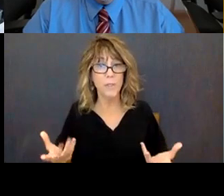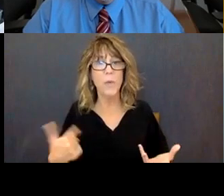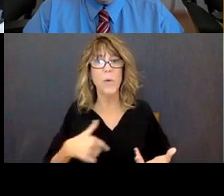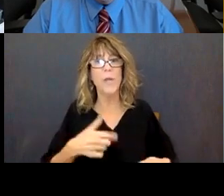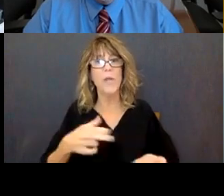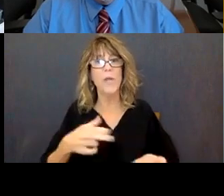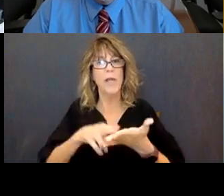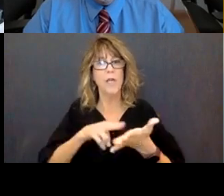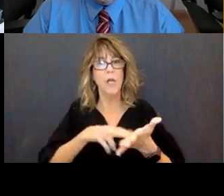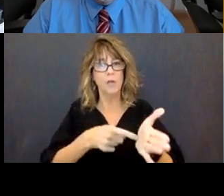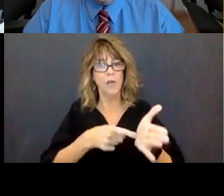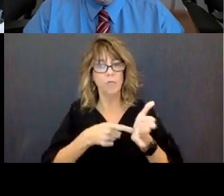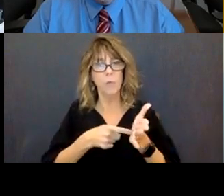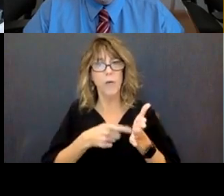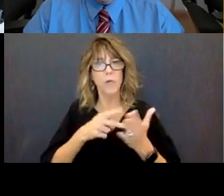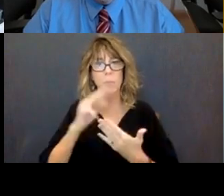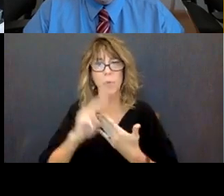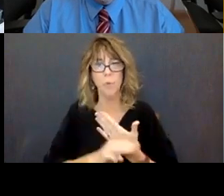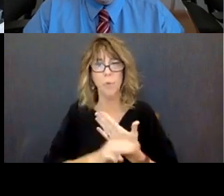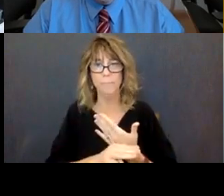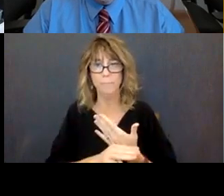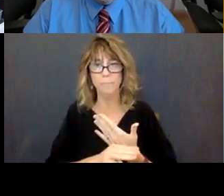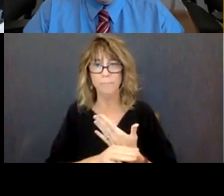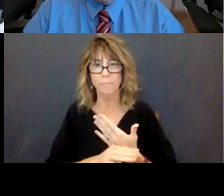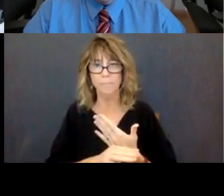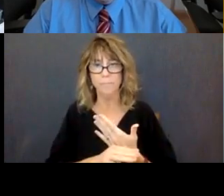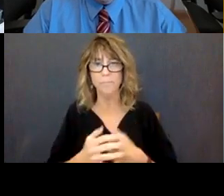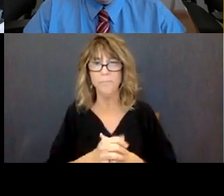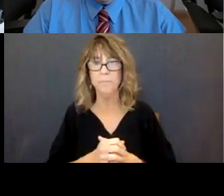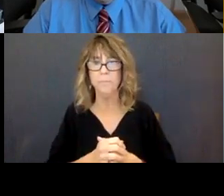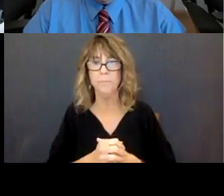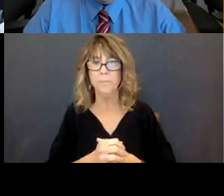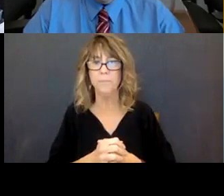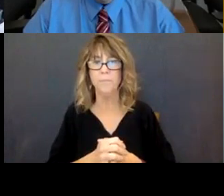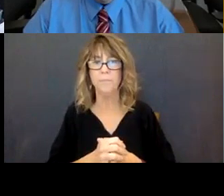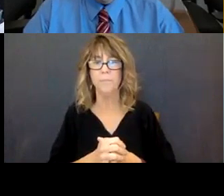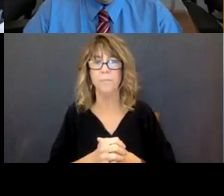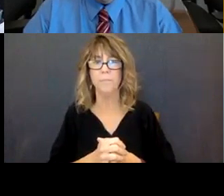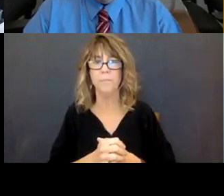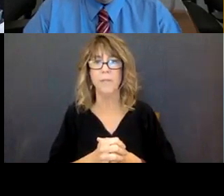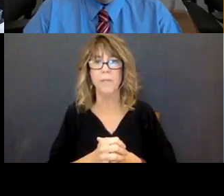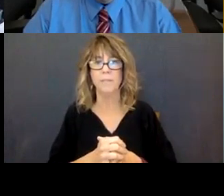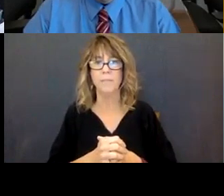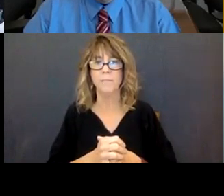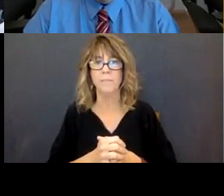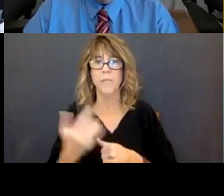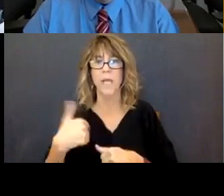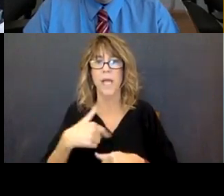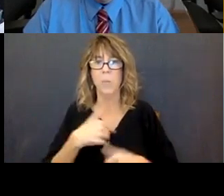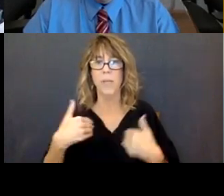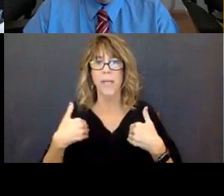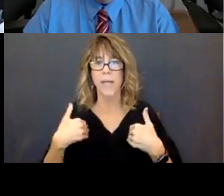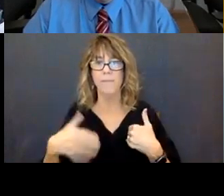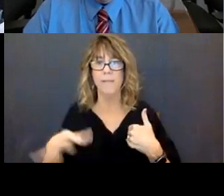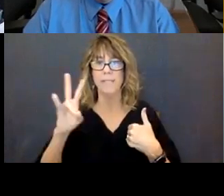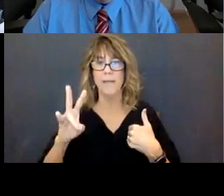required program that sits in all seven of the managed care organizations, including the Division of